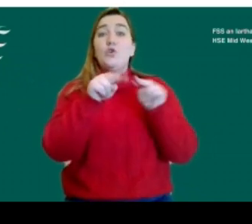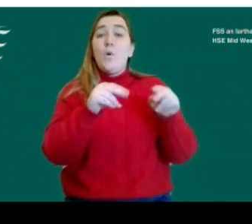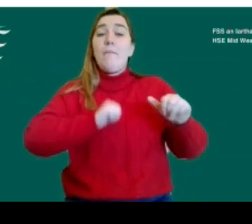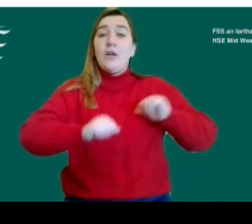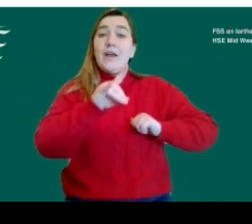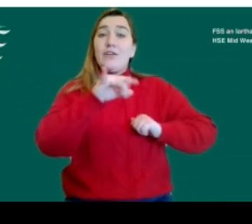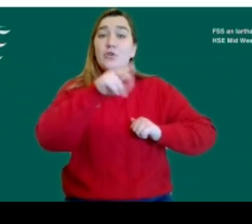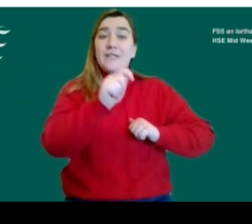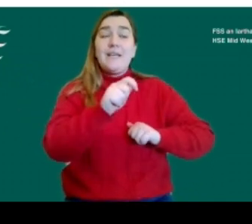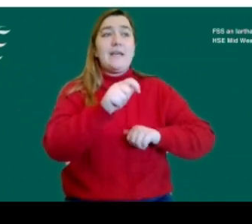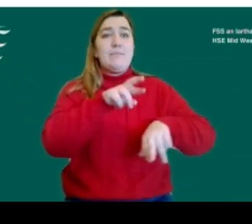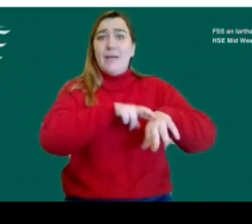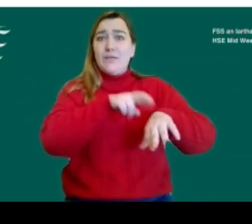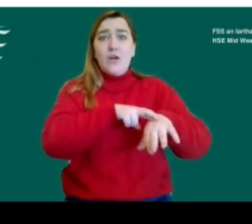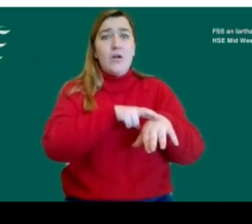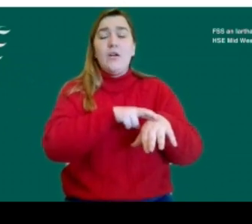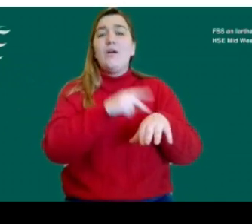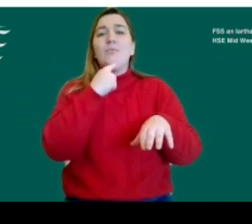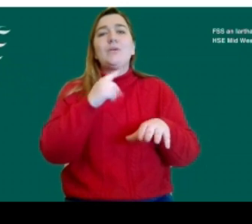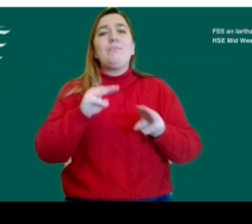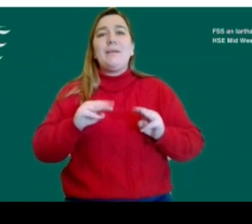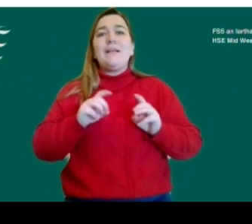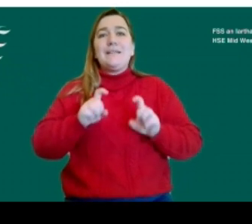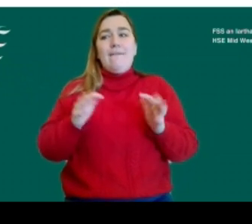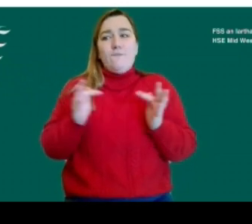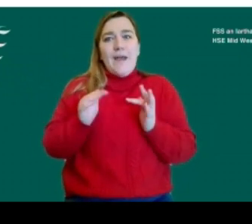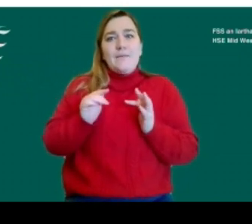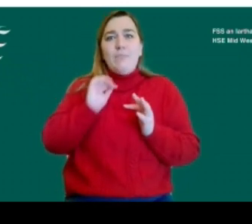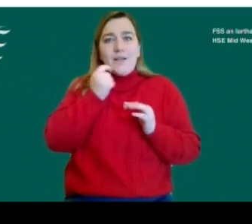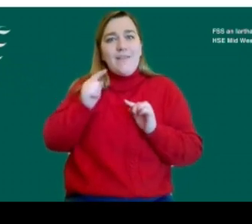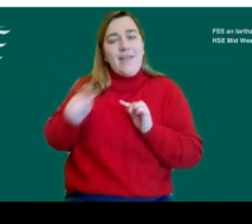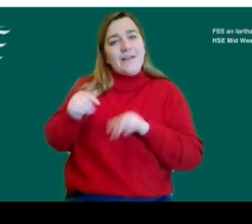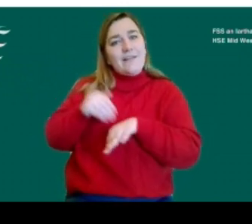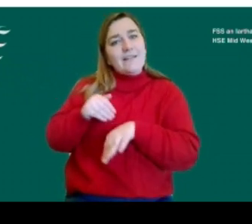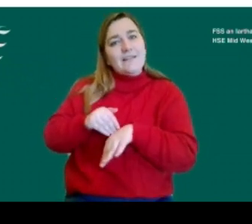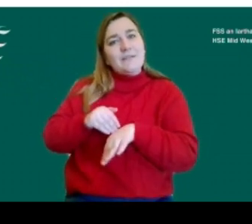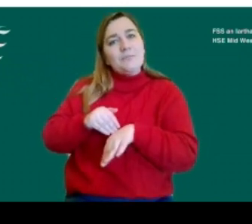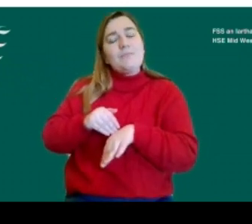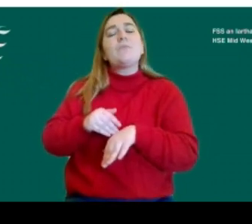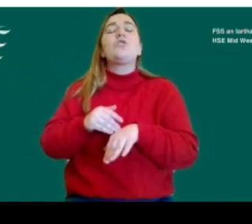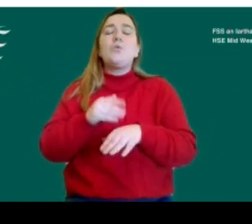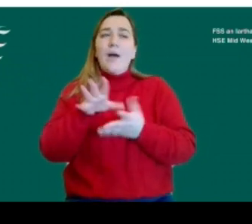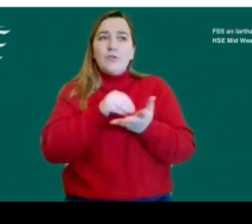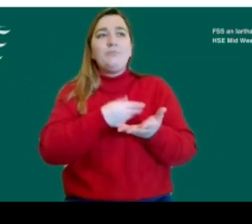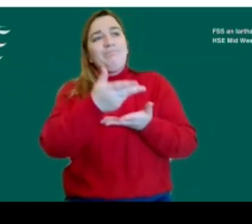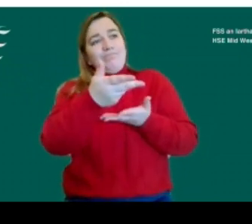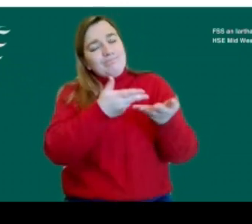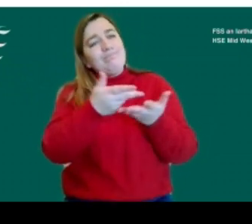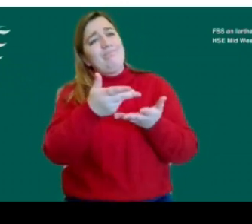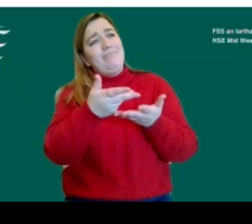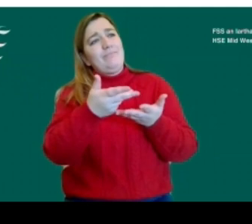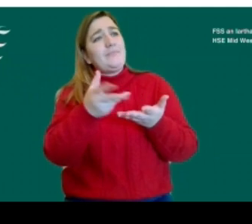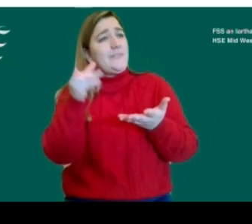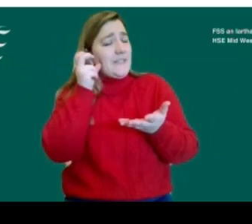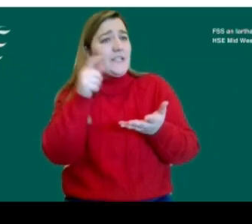now. Some patients just simply fear HRT and they're not going there. And that's fair enough. Sometimes you just listen to them and you see what the options are and you try and